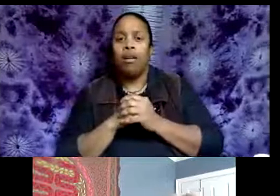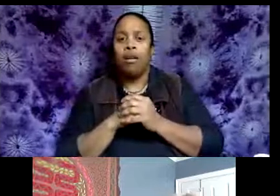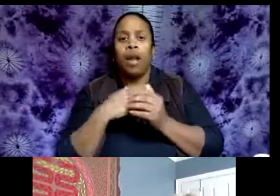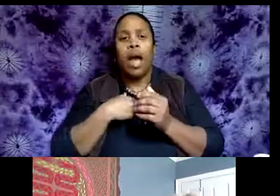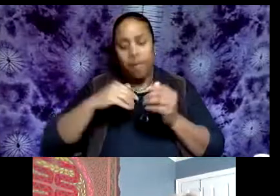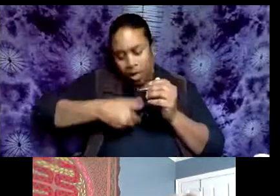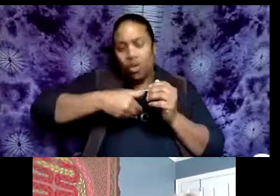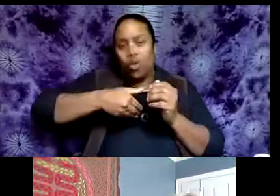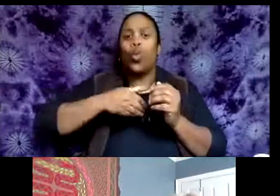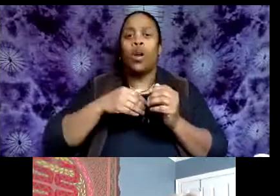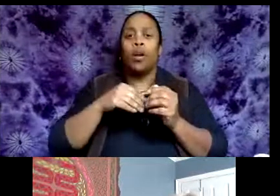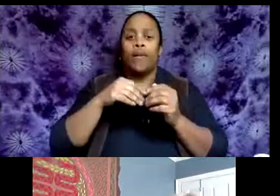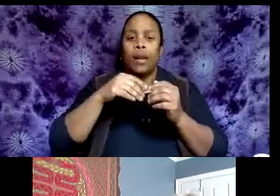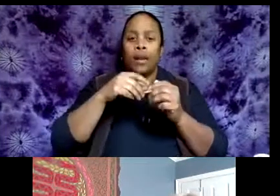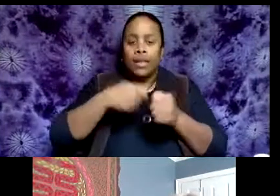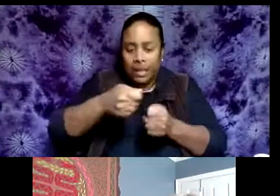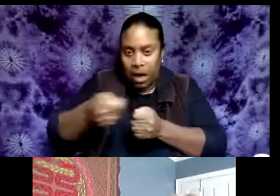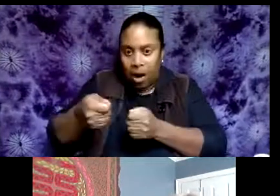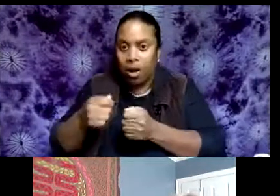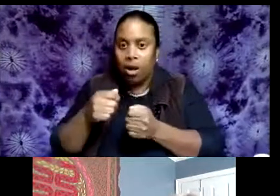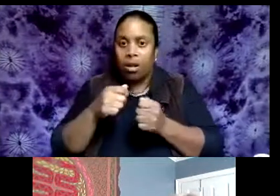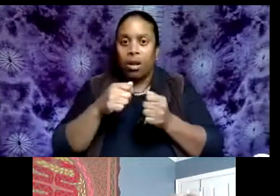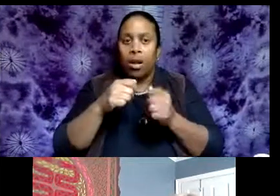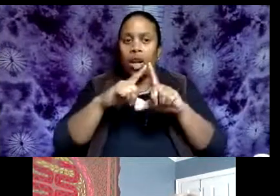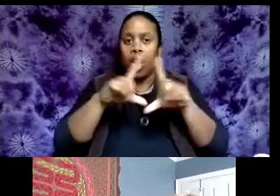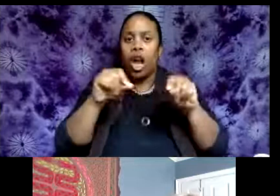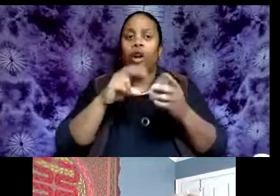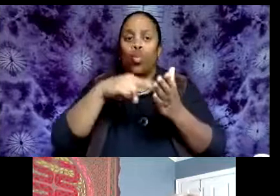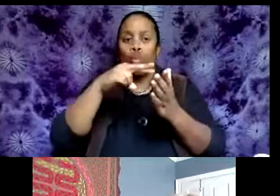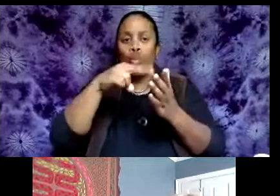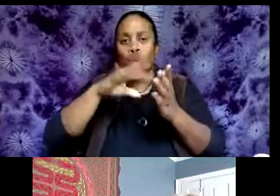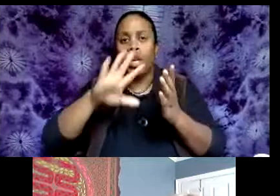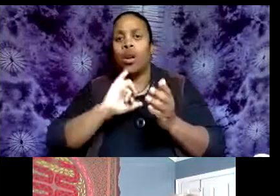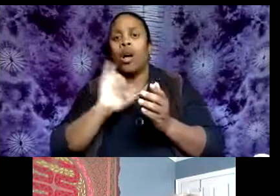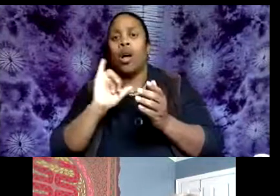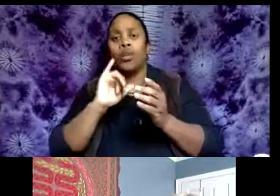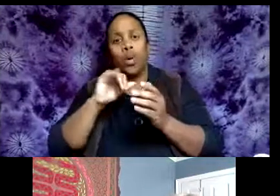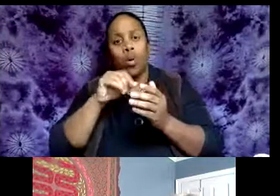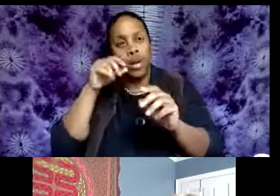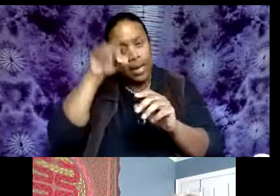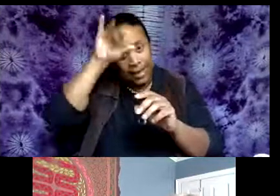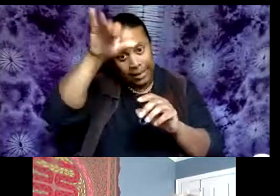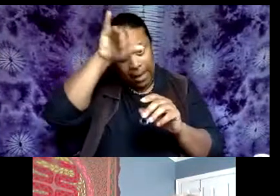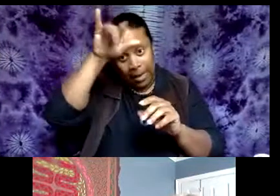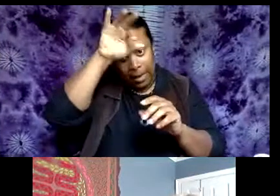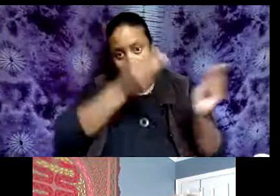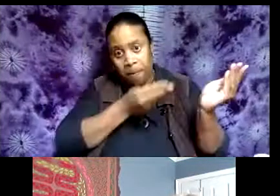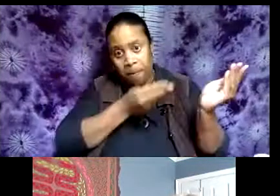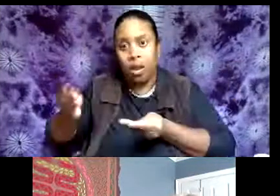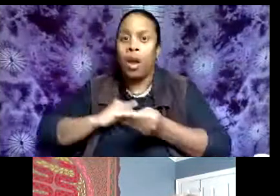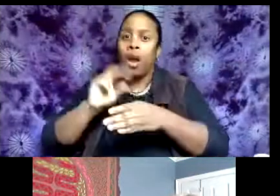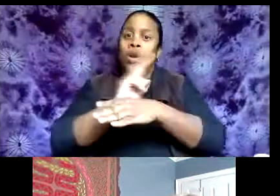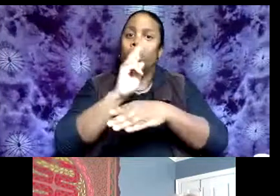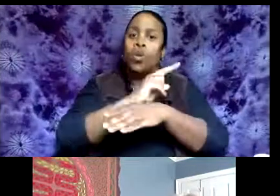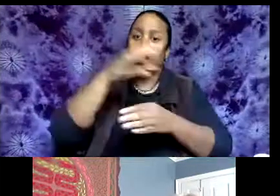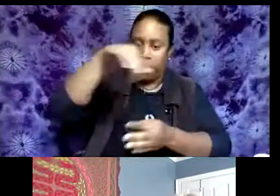intuitive tarot oracle card reader as well as a psychic medium. I also use pendulums and charms with my